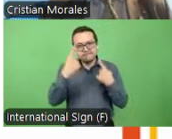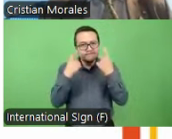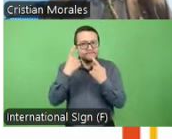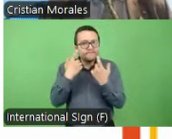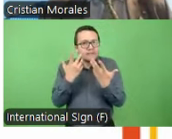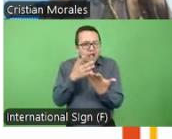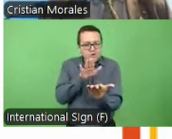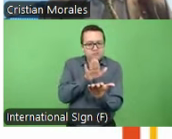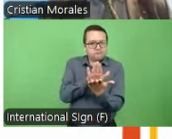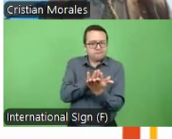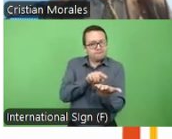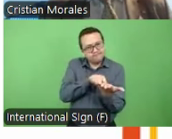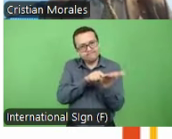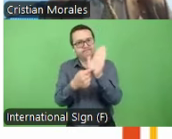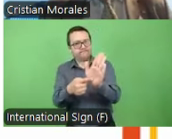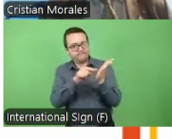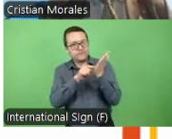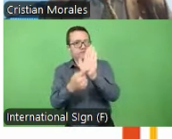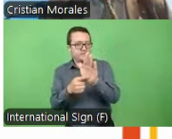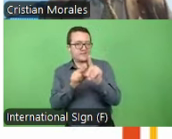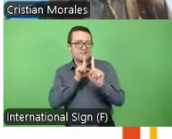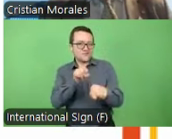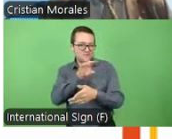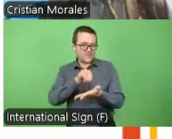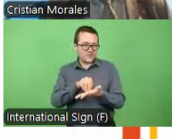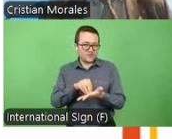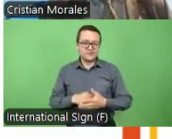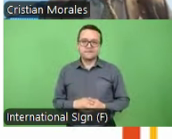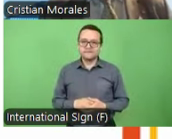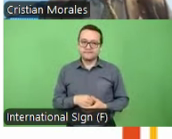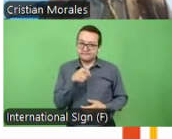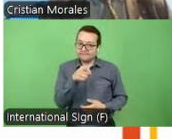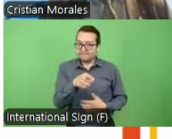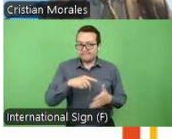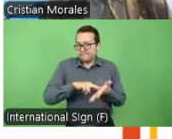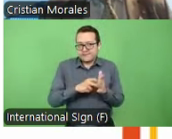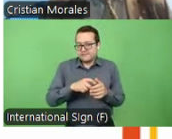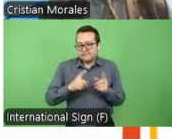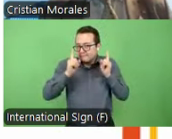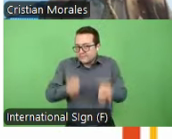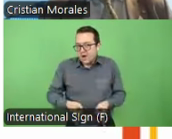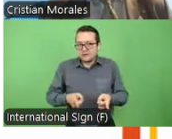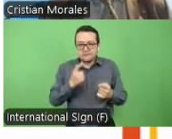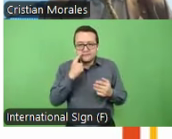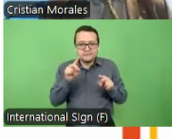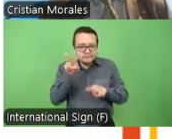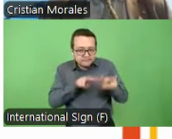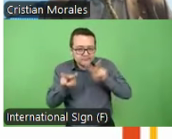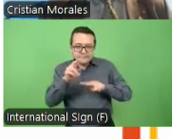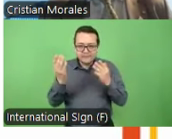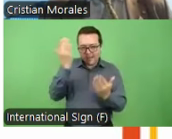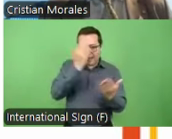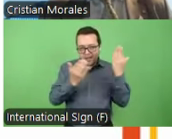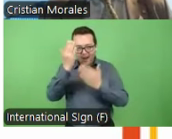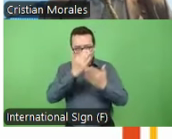reporte. reference to Todo this esto da report. lugar a la Now, necesidad de another tener part of un this has to do with the análisis need of having que an incorpore integrated las tres analysis that dimensiones, incorporates the que la